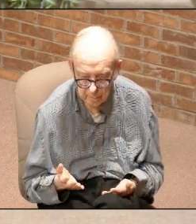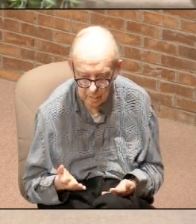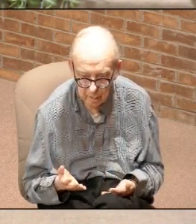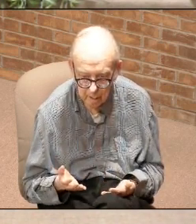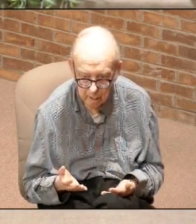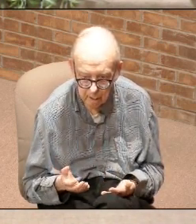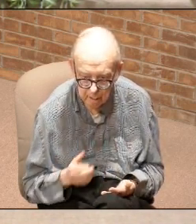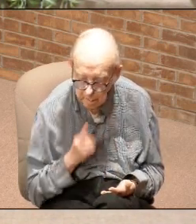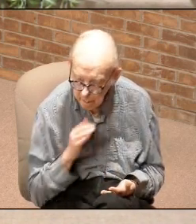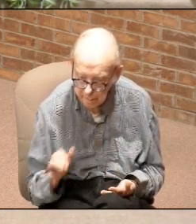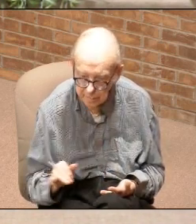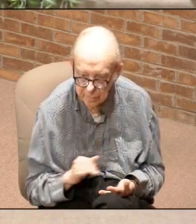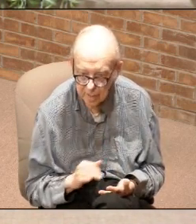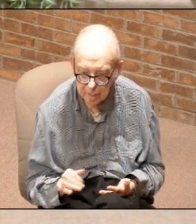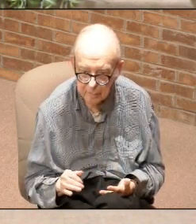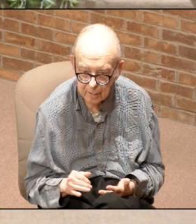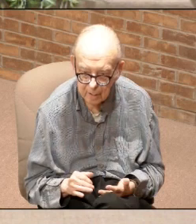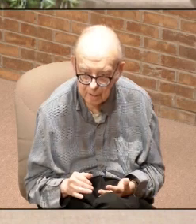it's not the same